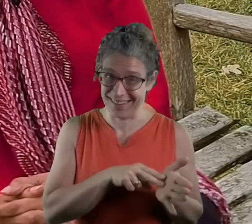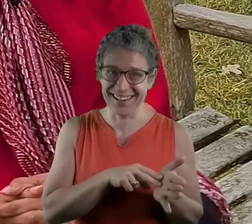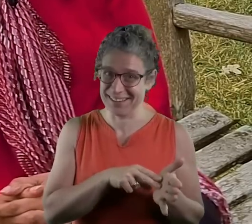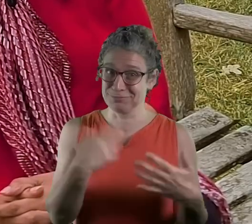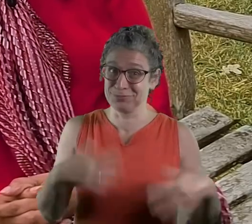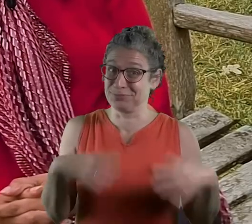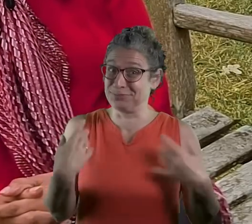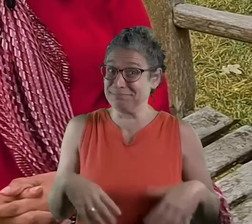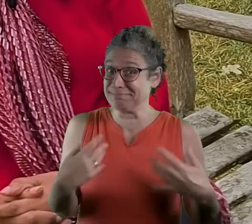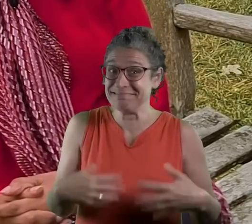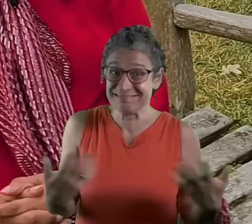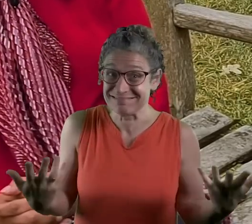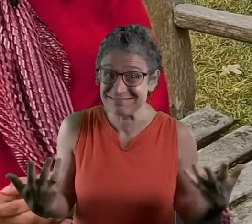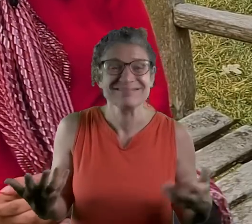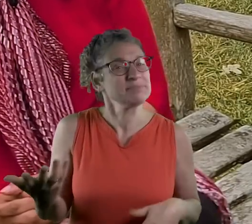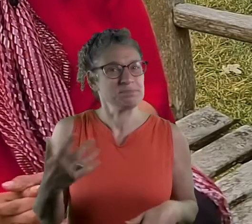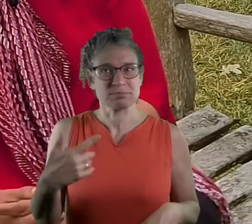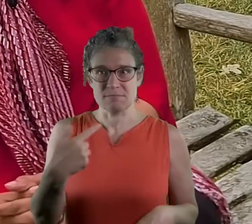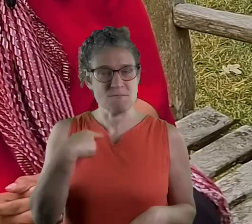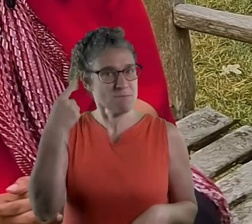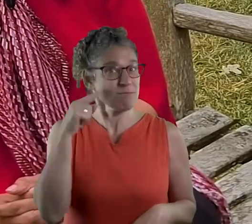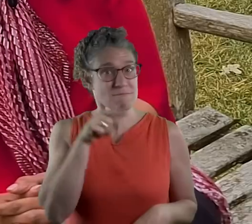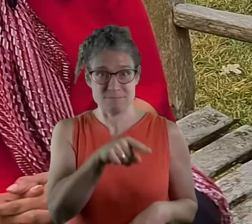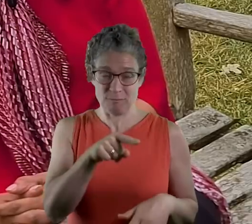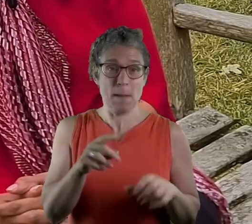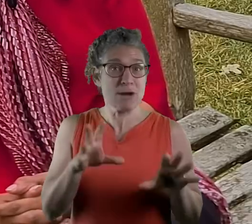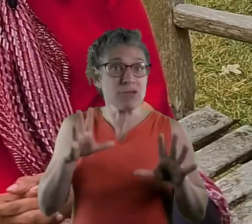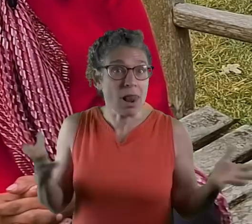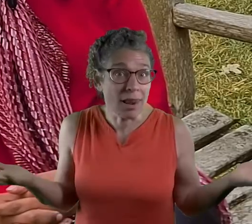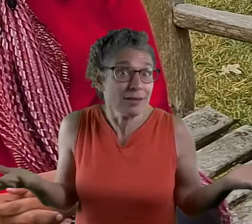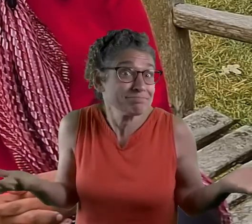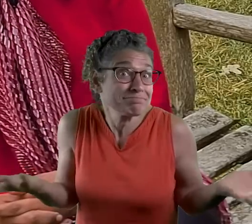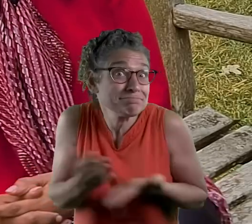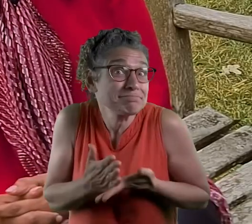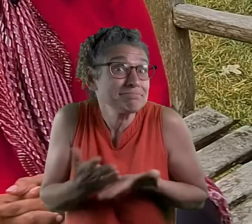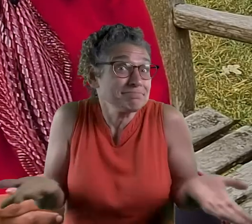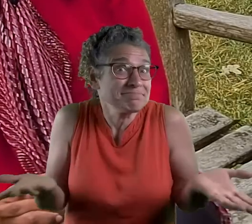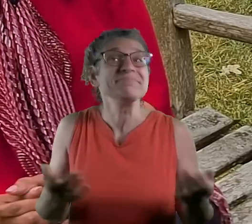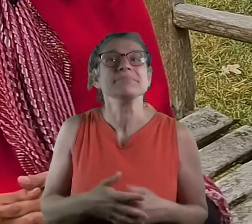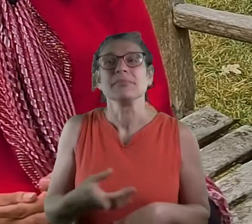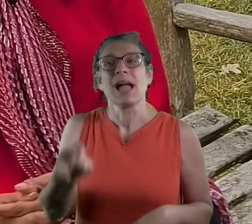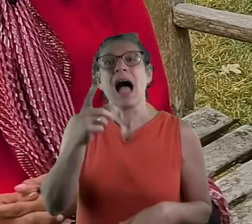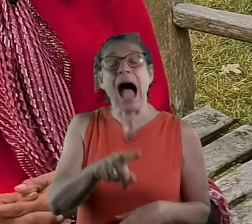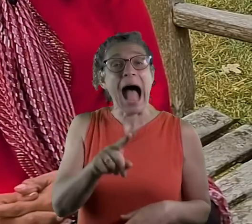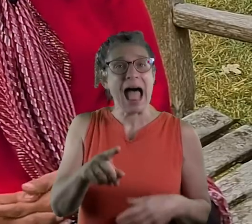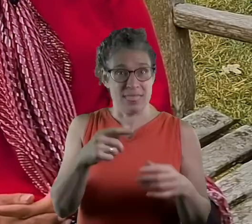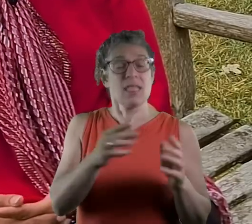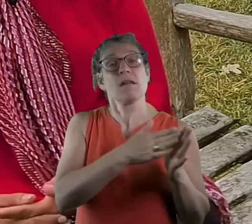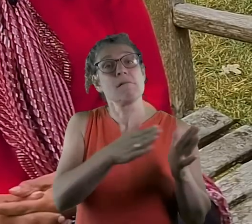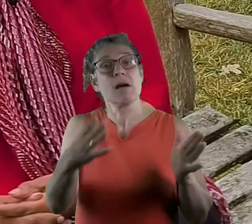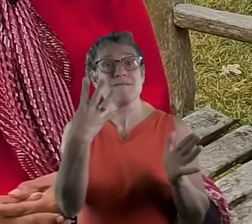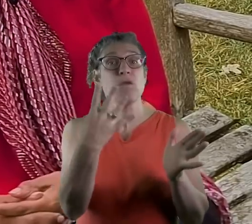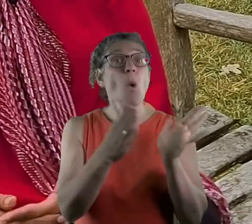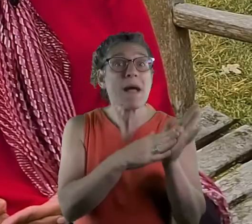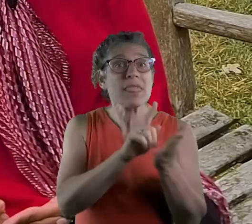which was pretty miraculous and what I would class as a modern day miracle. And within